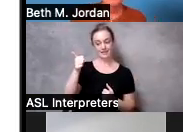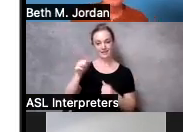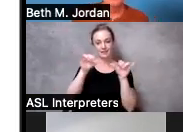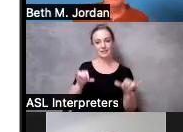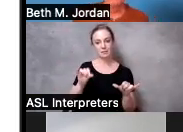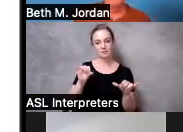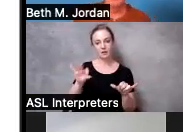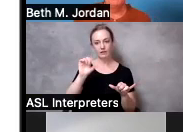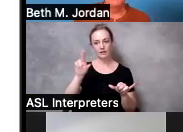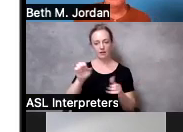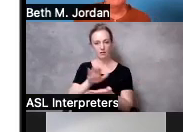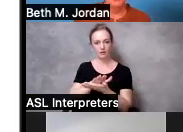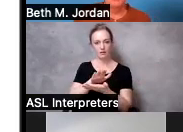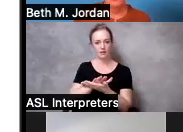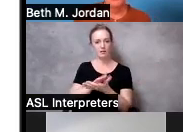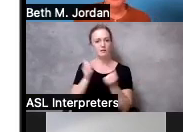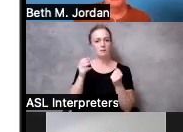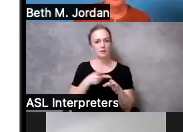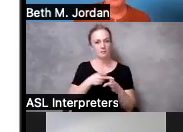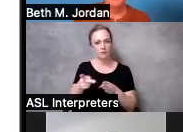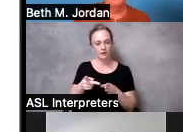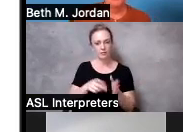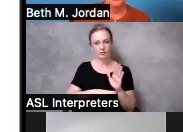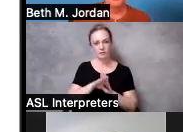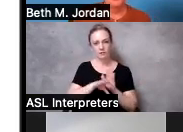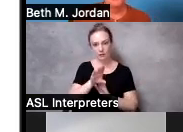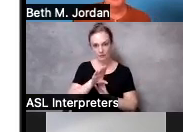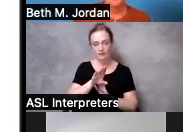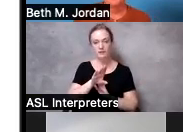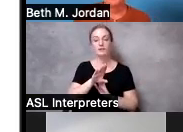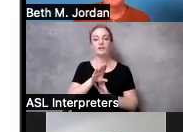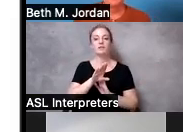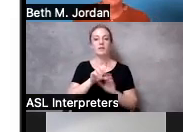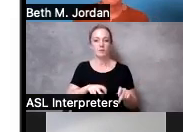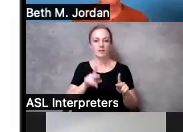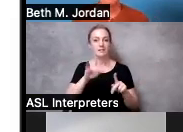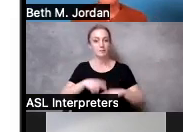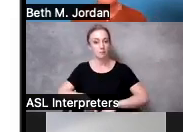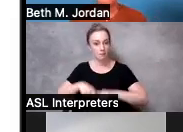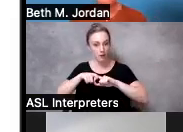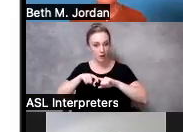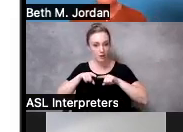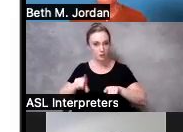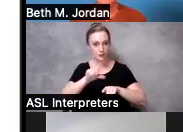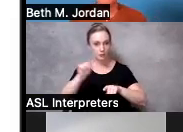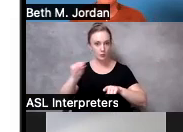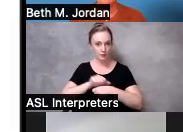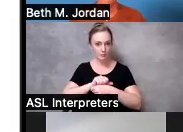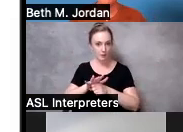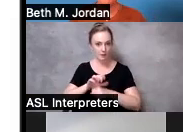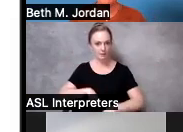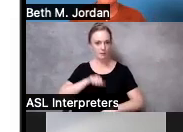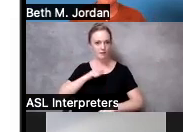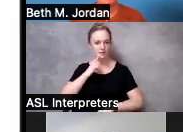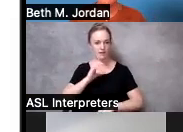Academy. While many professional development opportunities paused and regrouped during the early years of the pandemic, I'm proud to say that our academy has